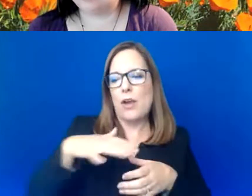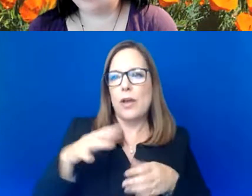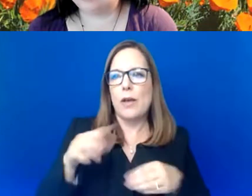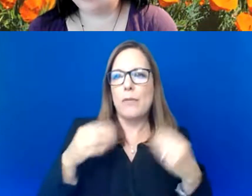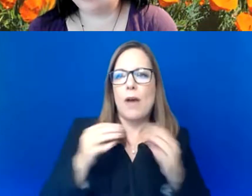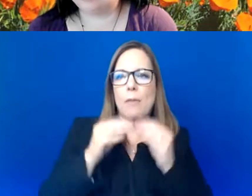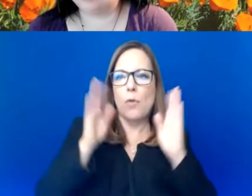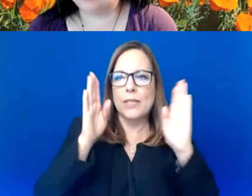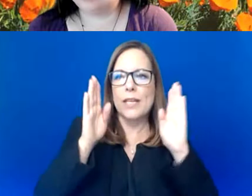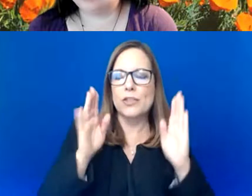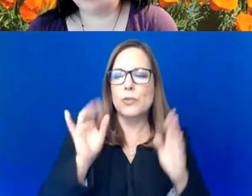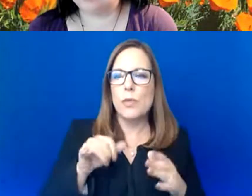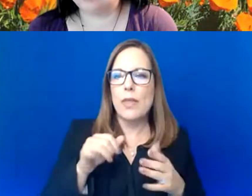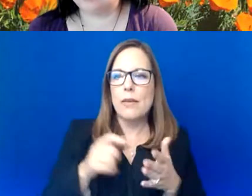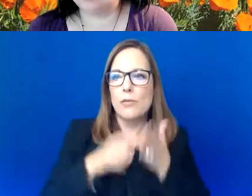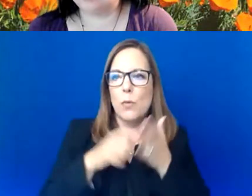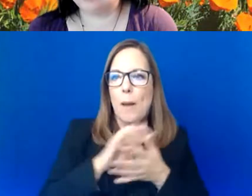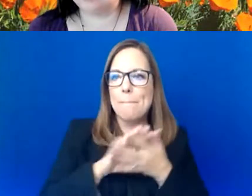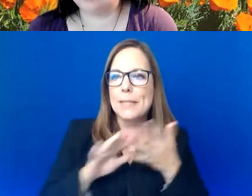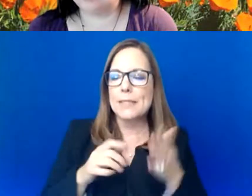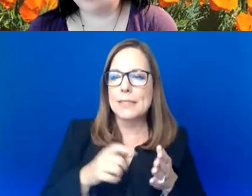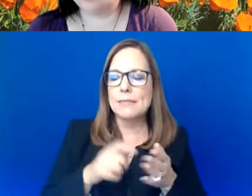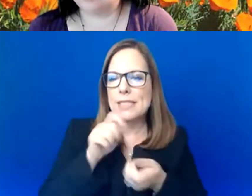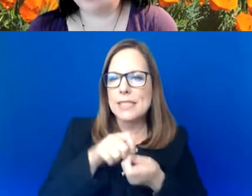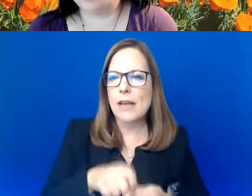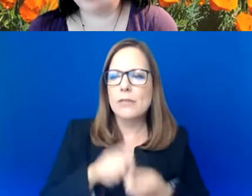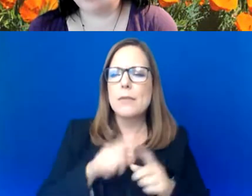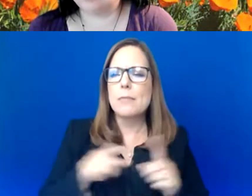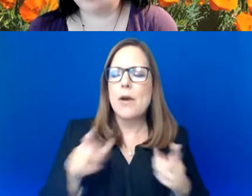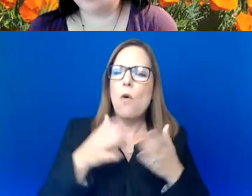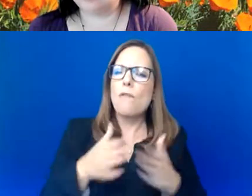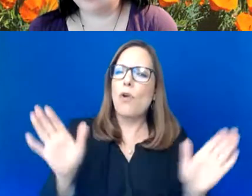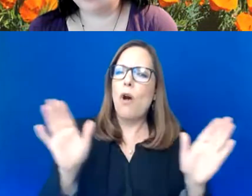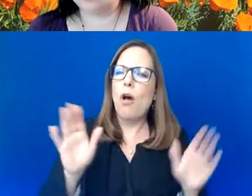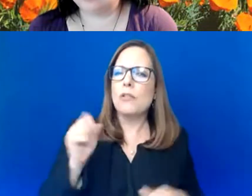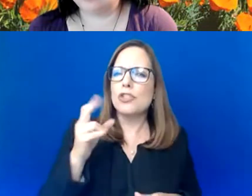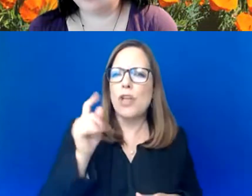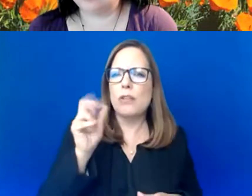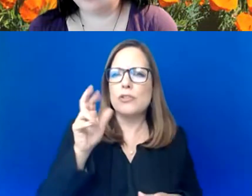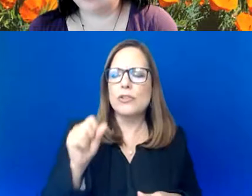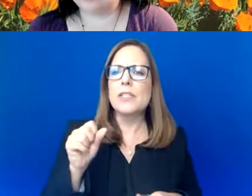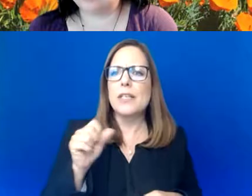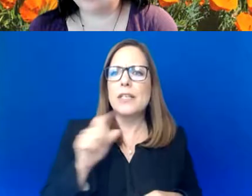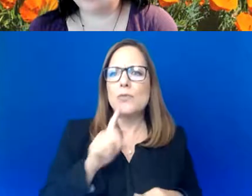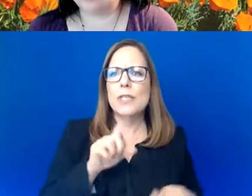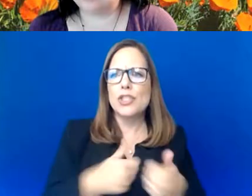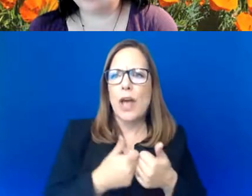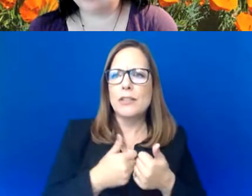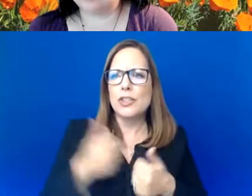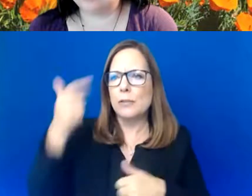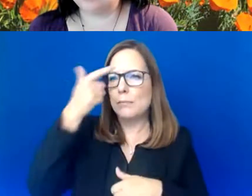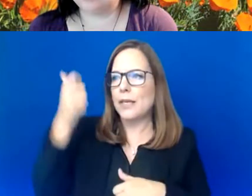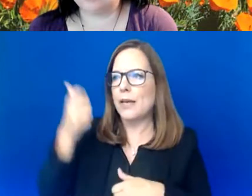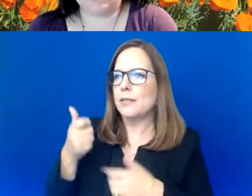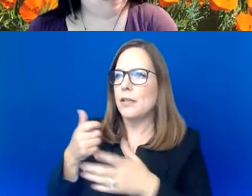that overall, looking at basic shelters, it becomes a challenge when you're trying to get people off the street and finding a